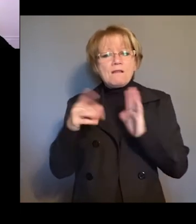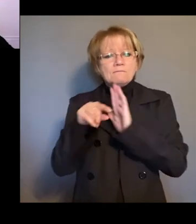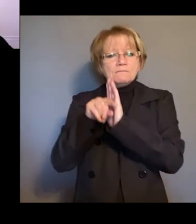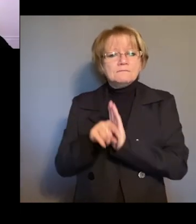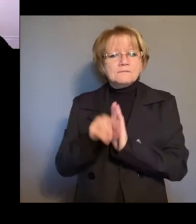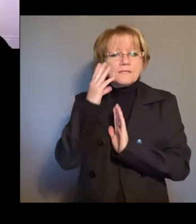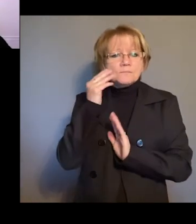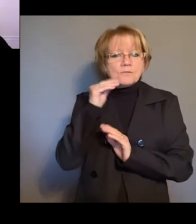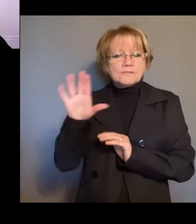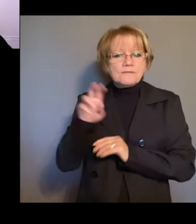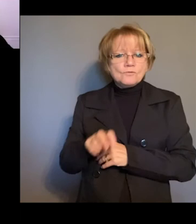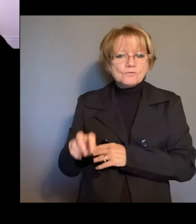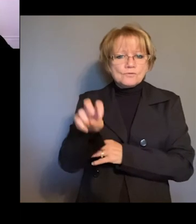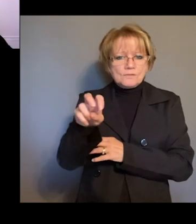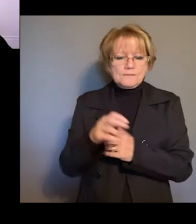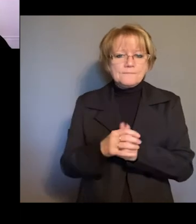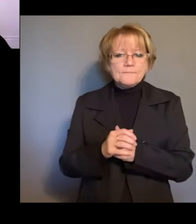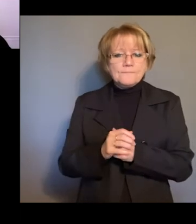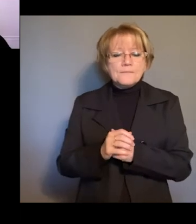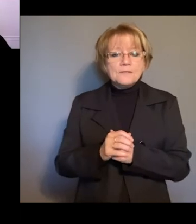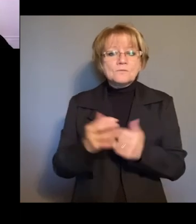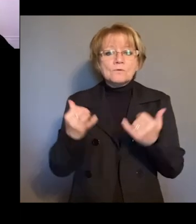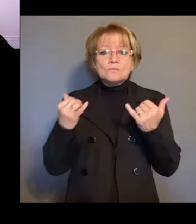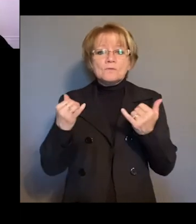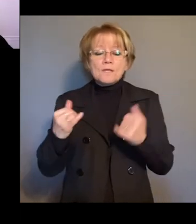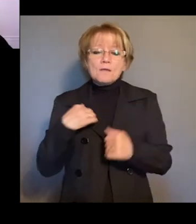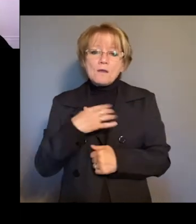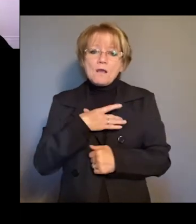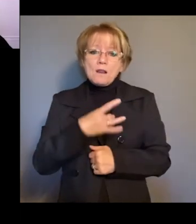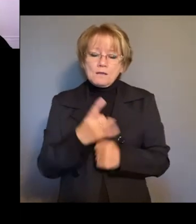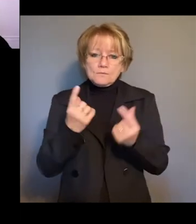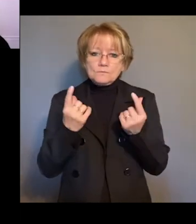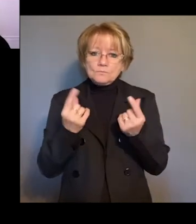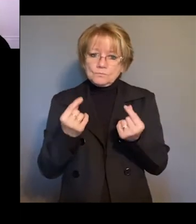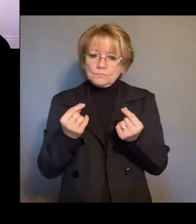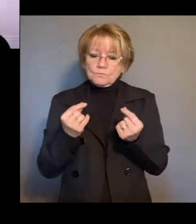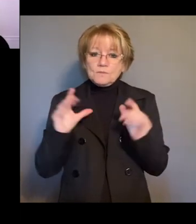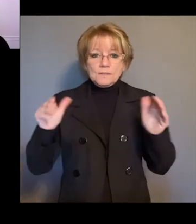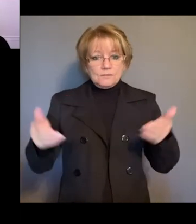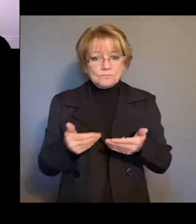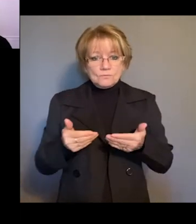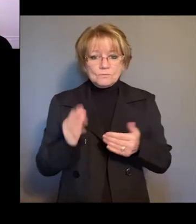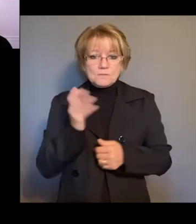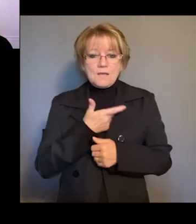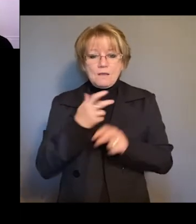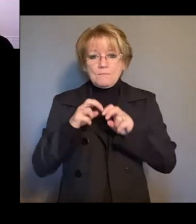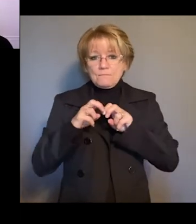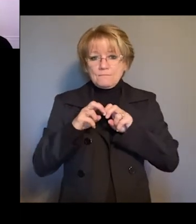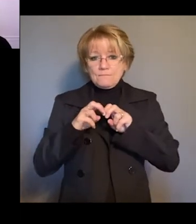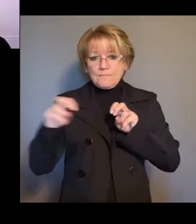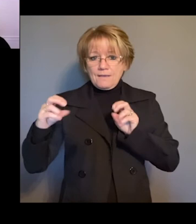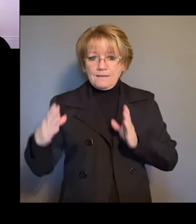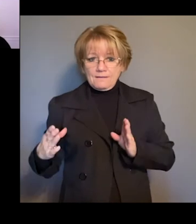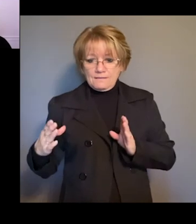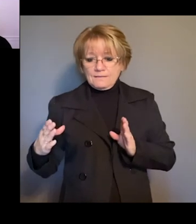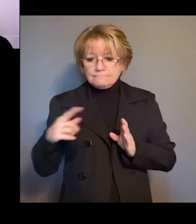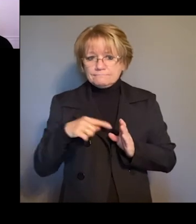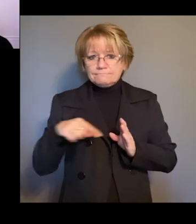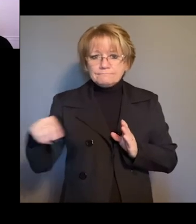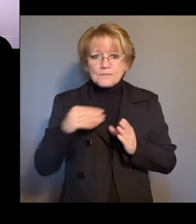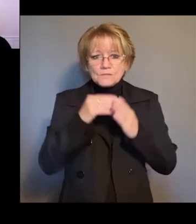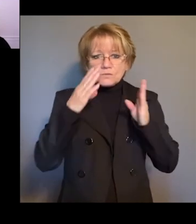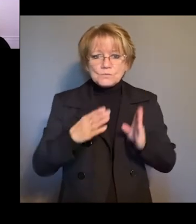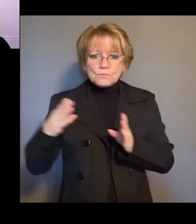journey. So what I'm gonna do today is introduce our panelists or our students as we develop